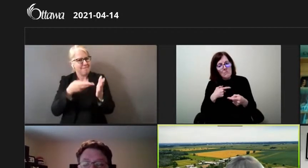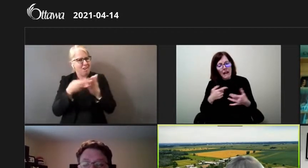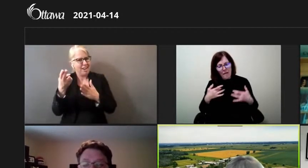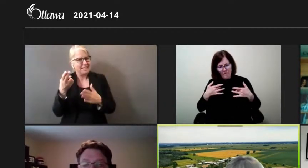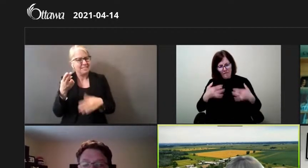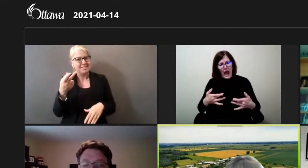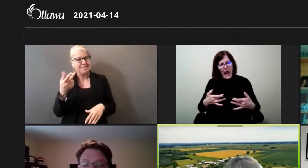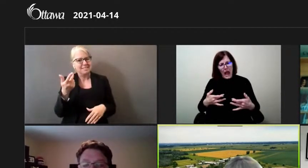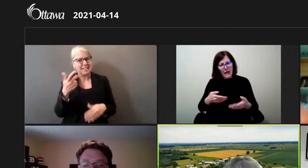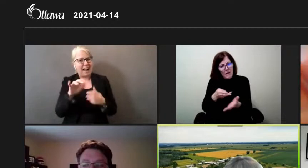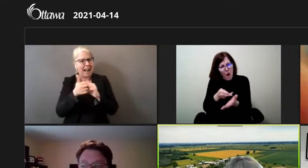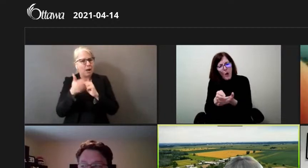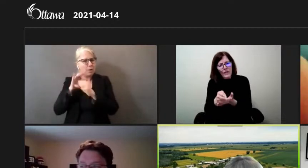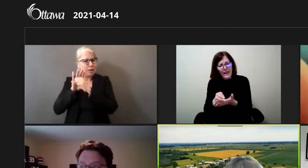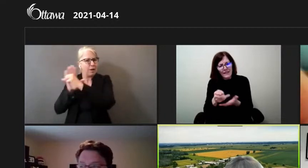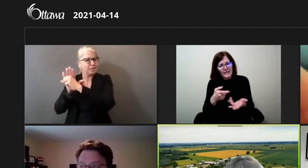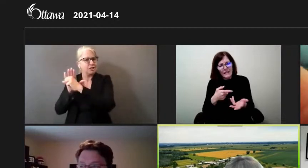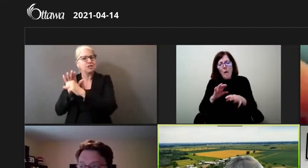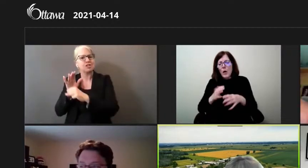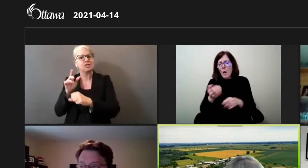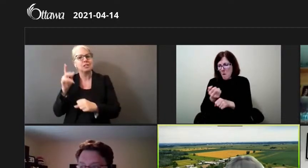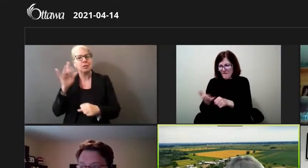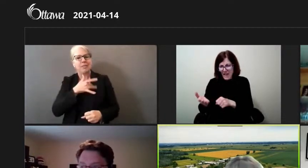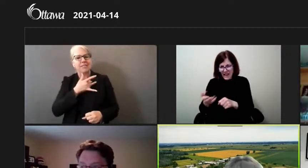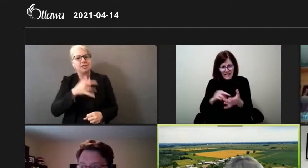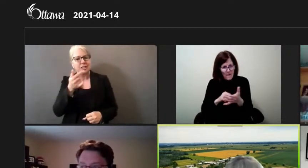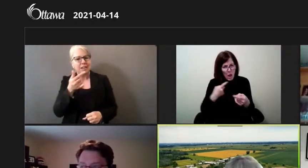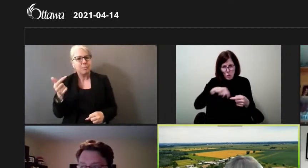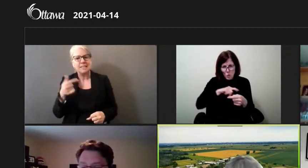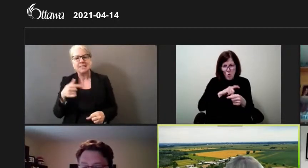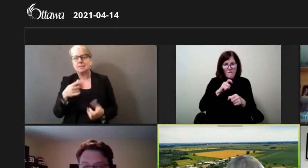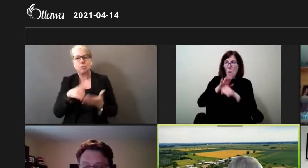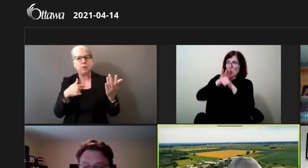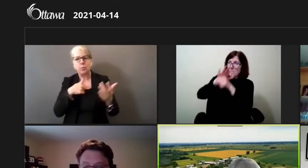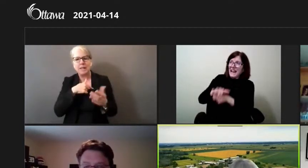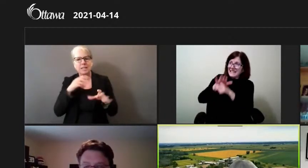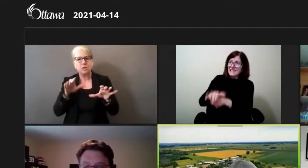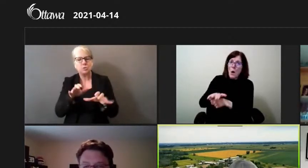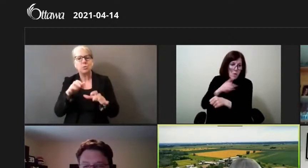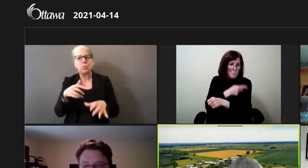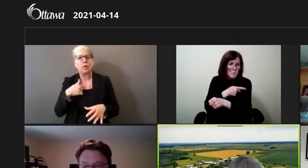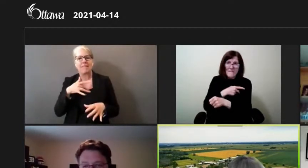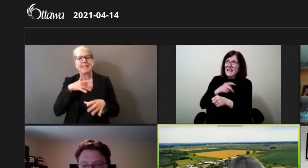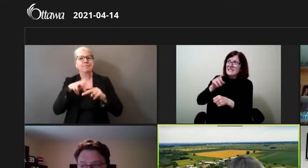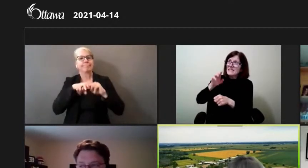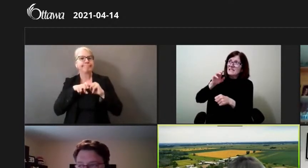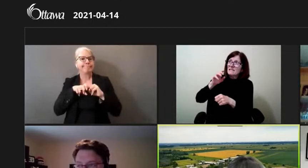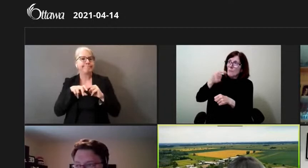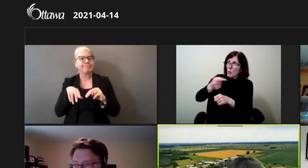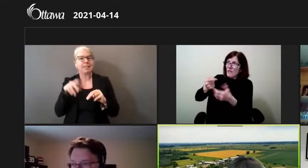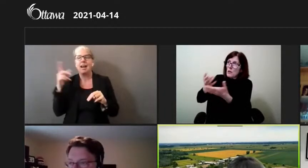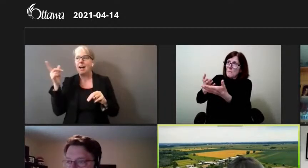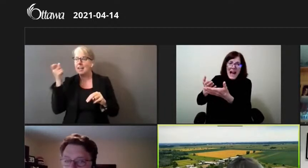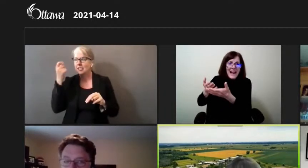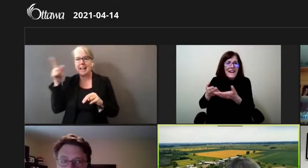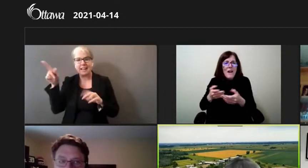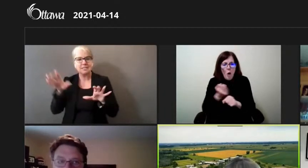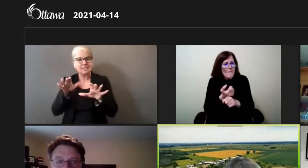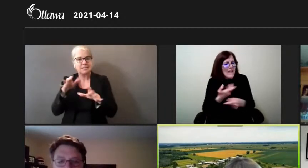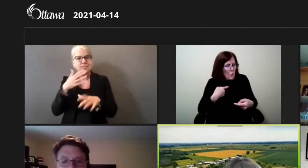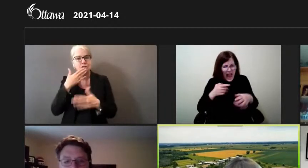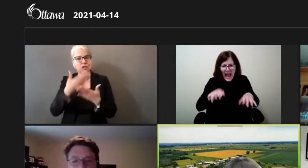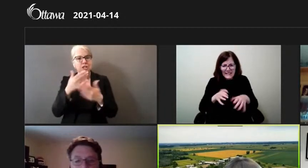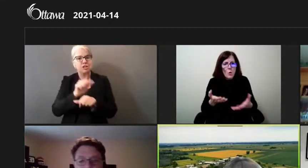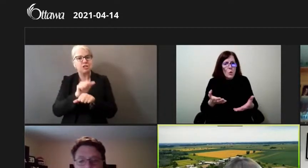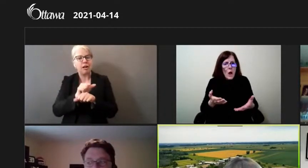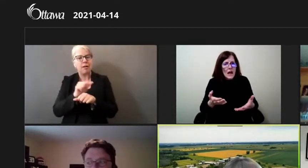pressure the provincial government? What do we do? Because I think sitting back, I think that they've done a good job, but I think that